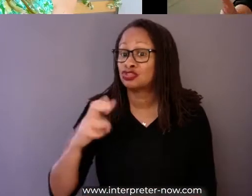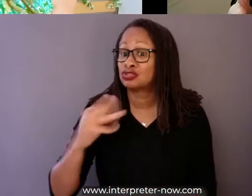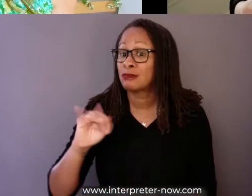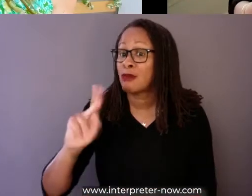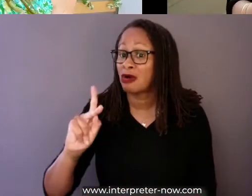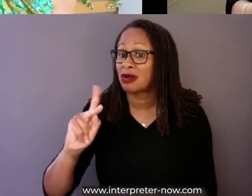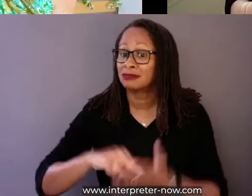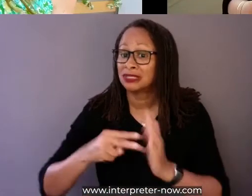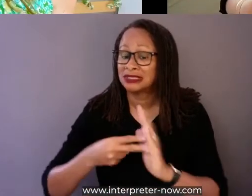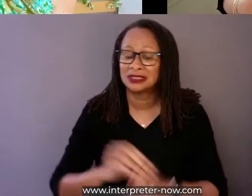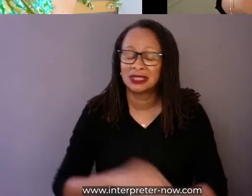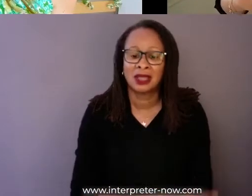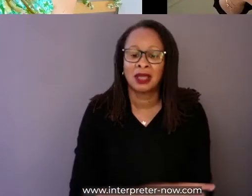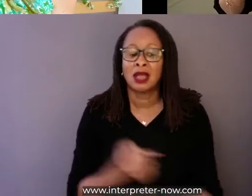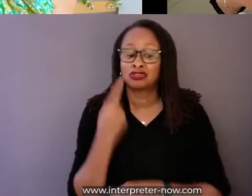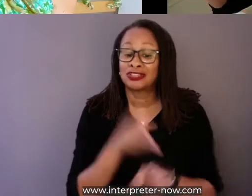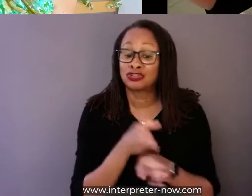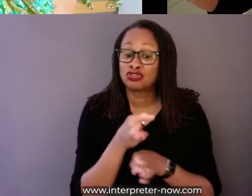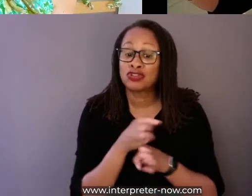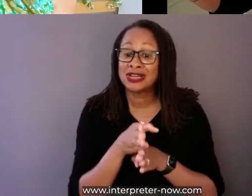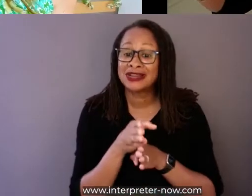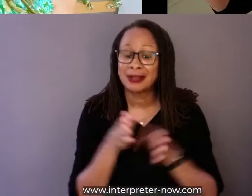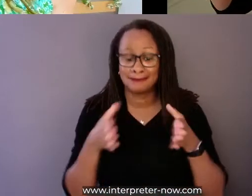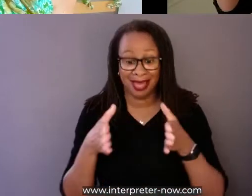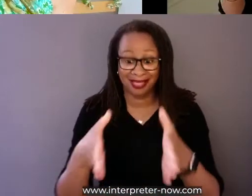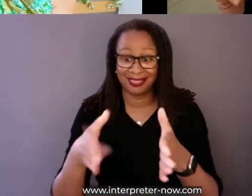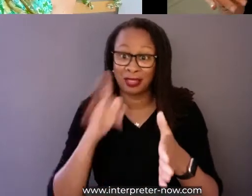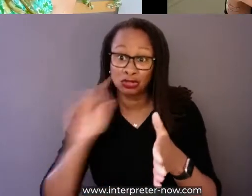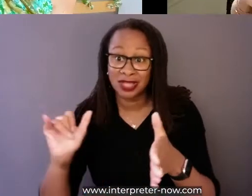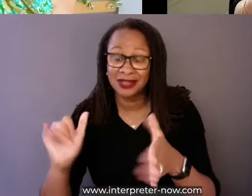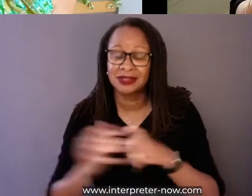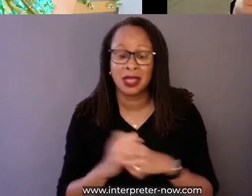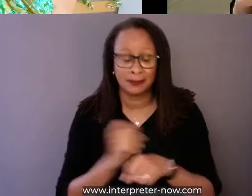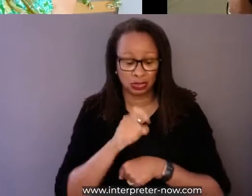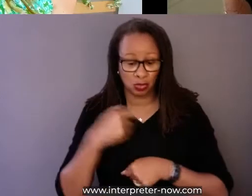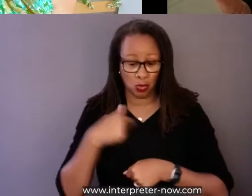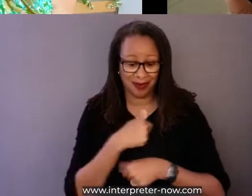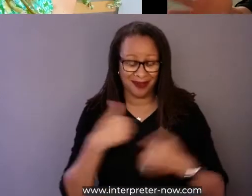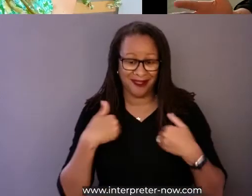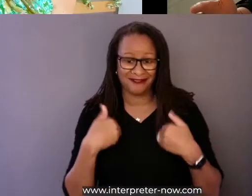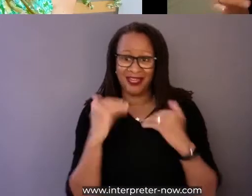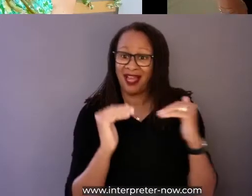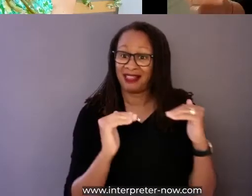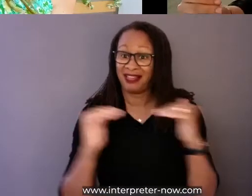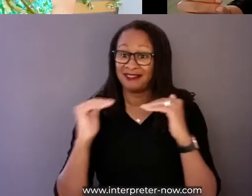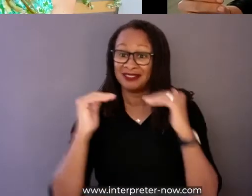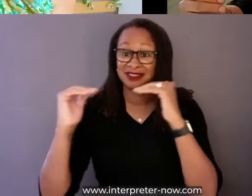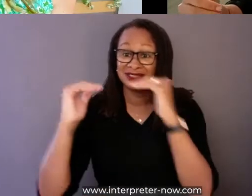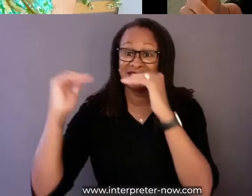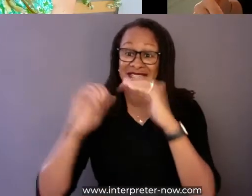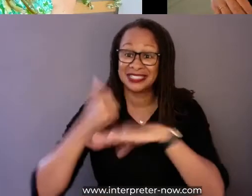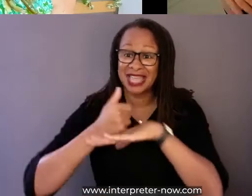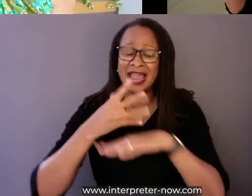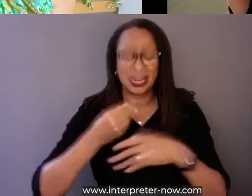what career pathing looks like, ensuring that we have levels that are set and mutually